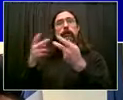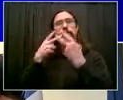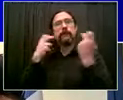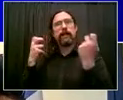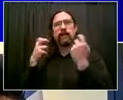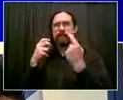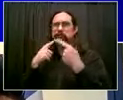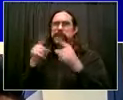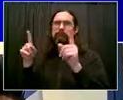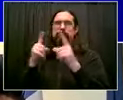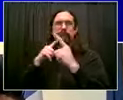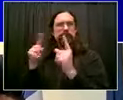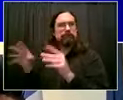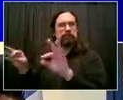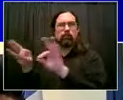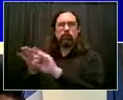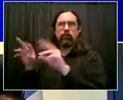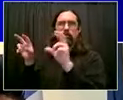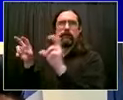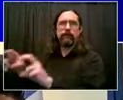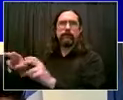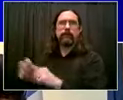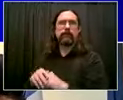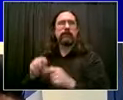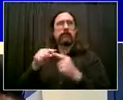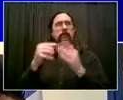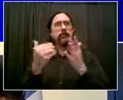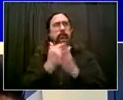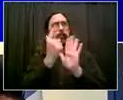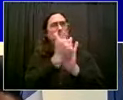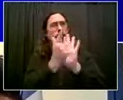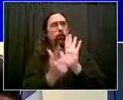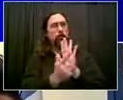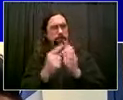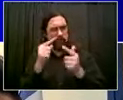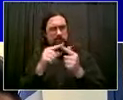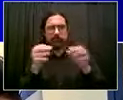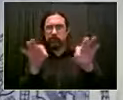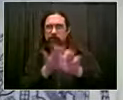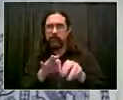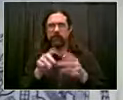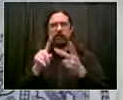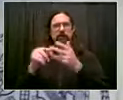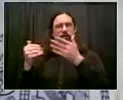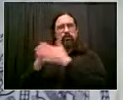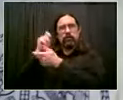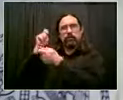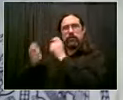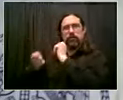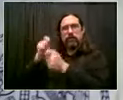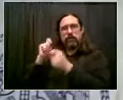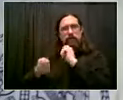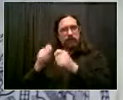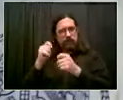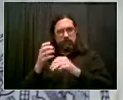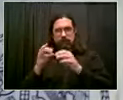and we can make a difference. So I really thank you for your leadership. Thank you. Thank you.